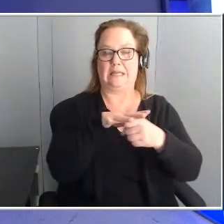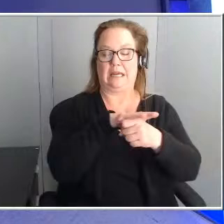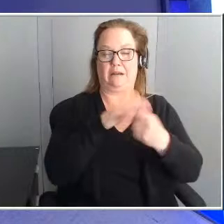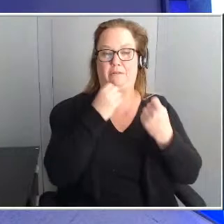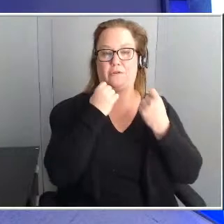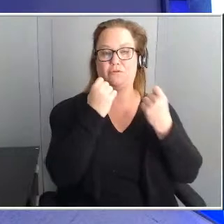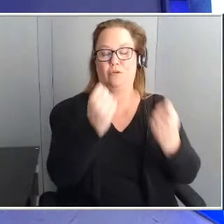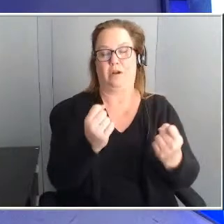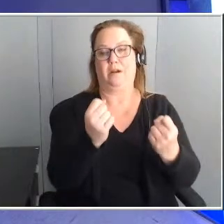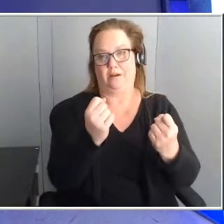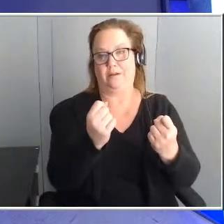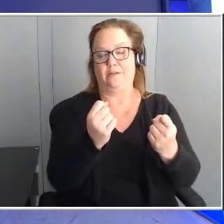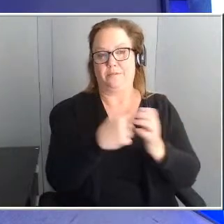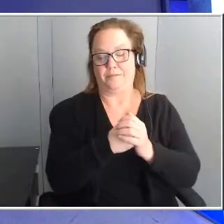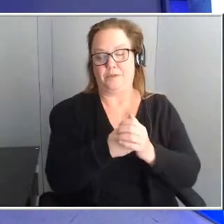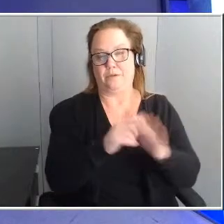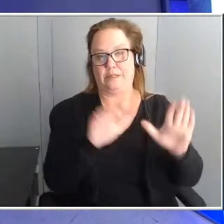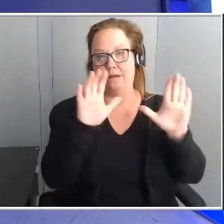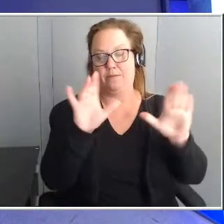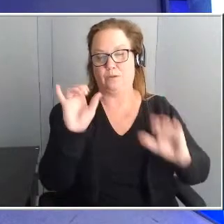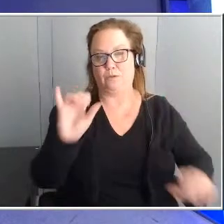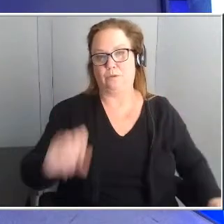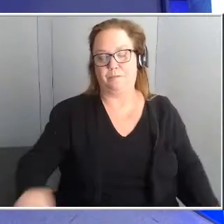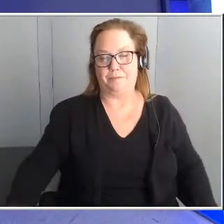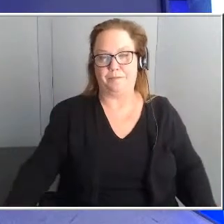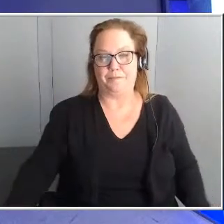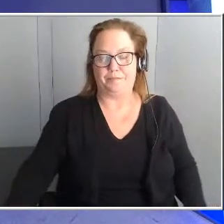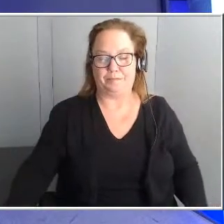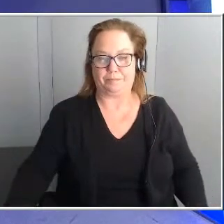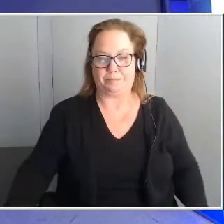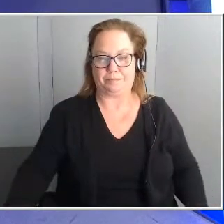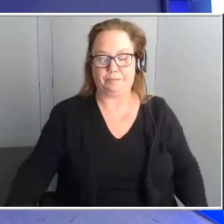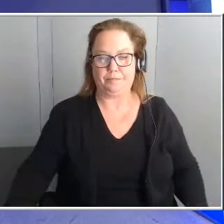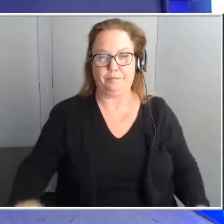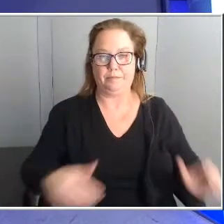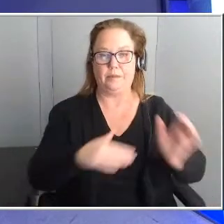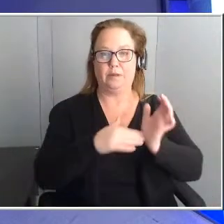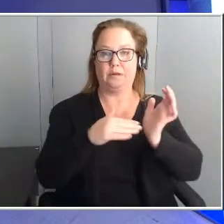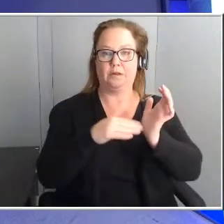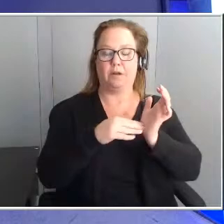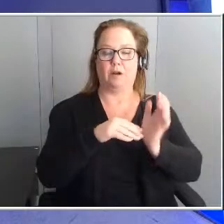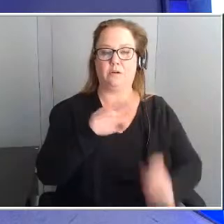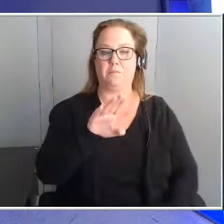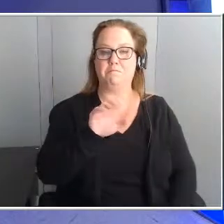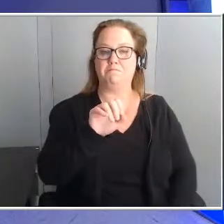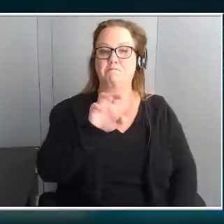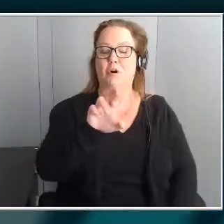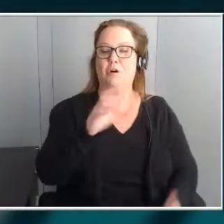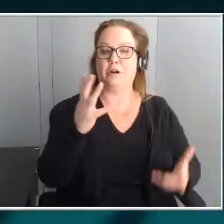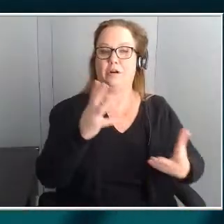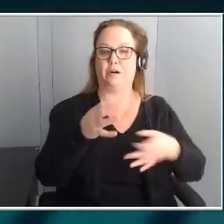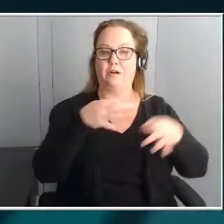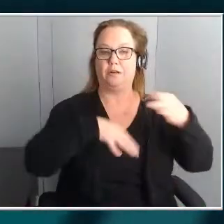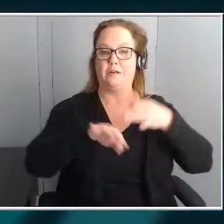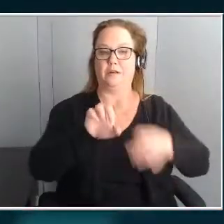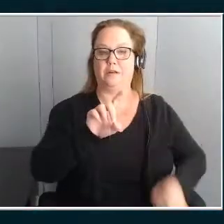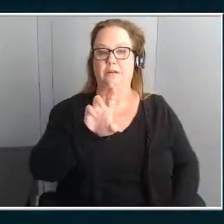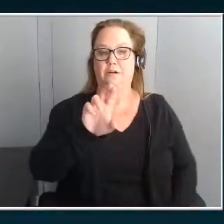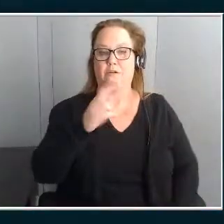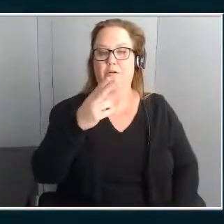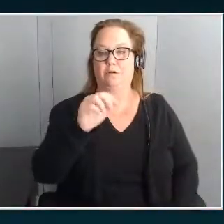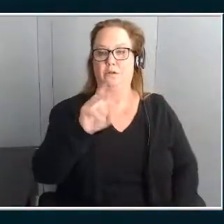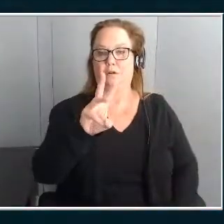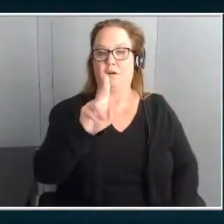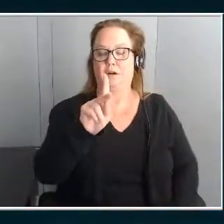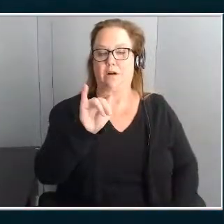look for it. So that's very helpful. We have Dr. Nathan Barr here right now. He's in for Dr. Hawkinson. Dr. Barr, you